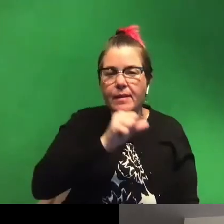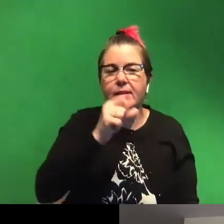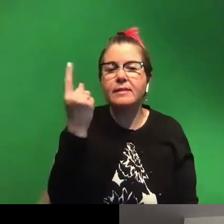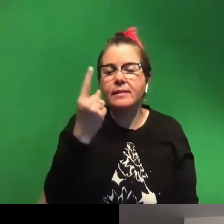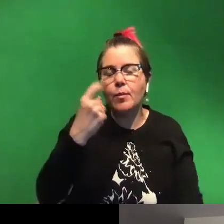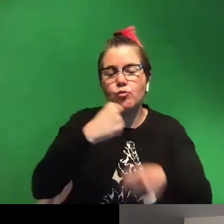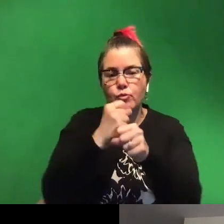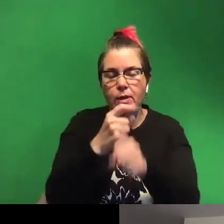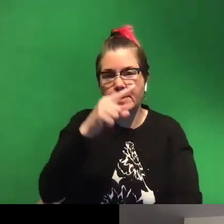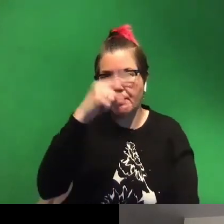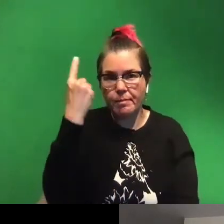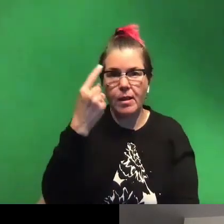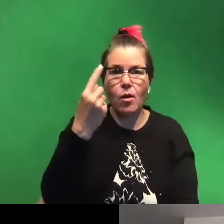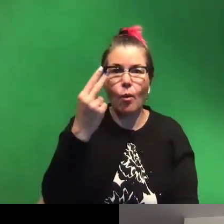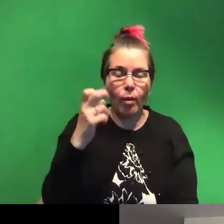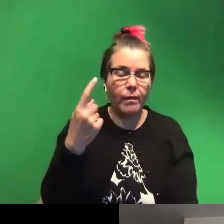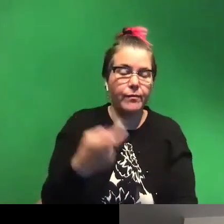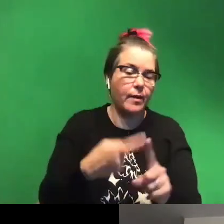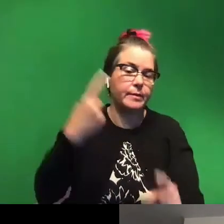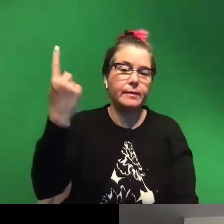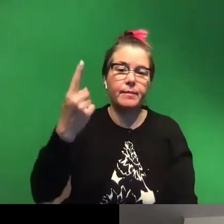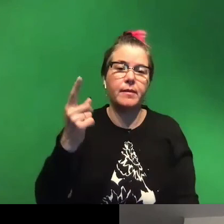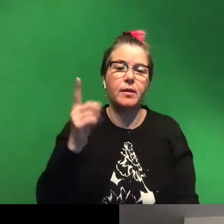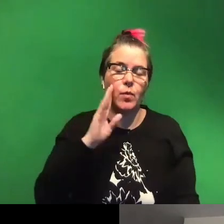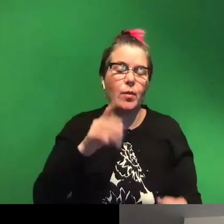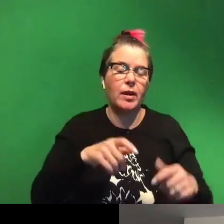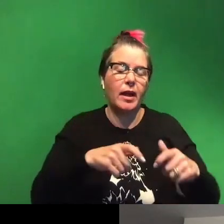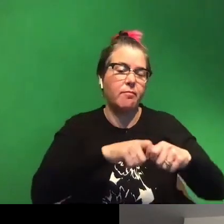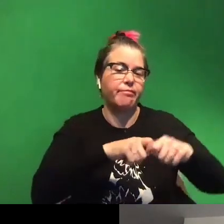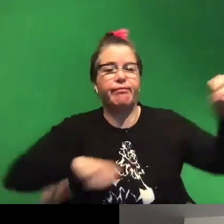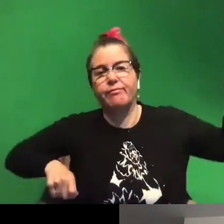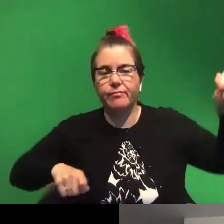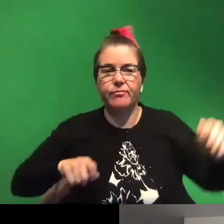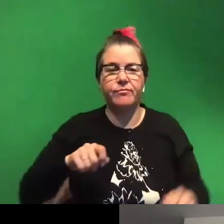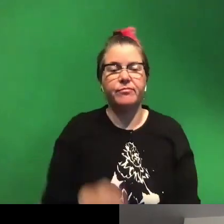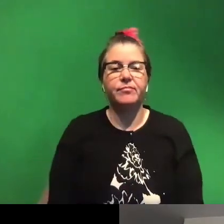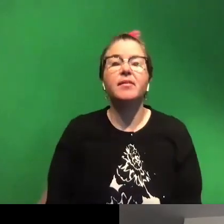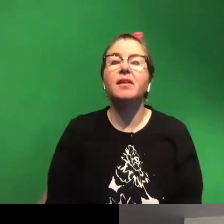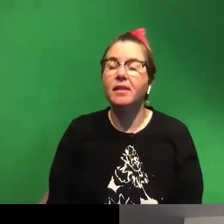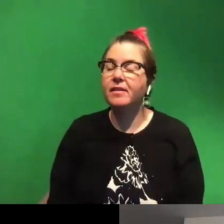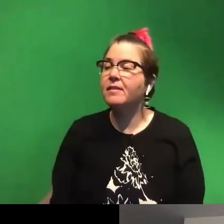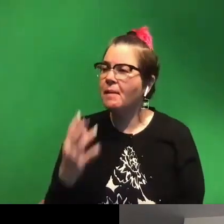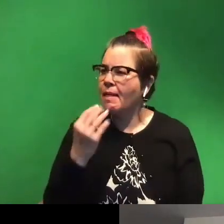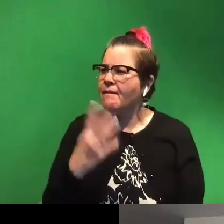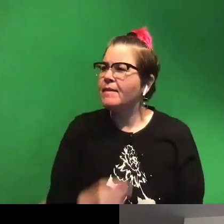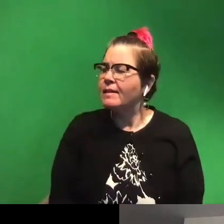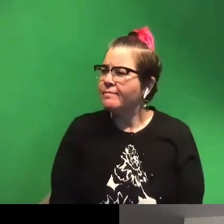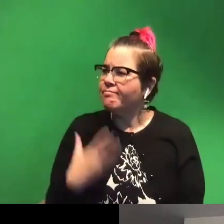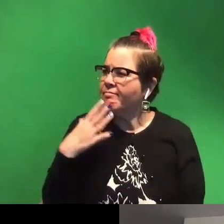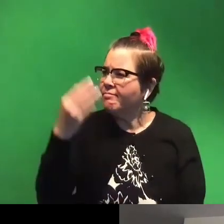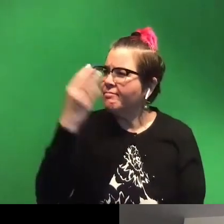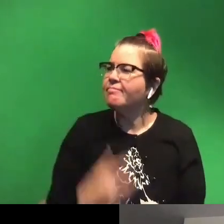hole out of something, we would get ripped, basically. Get ripped? Lovely. Good to